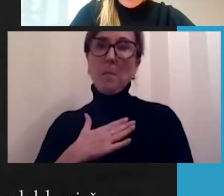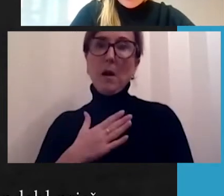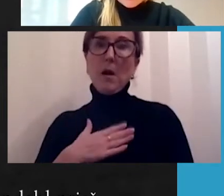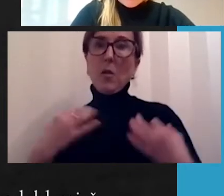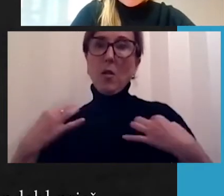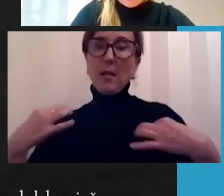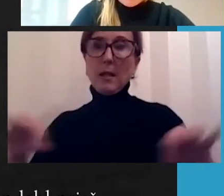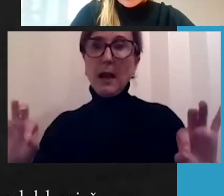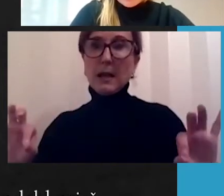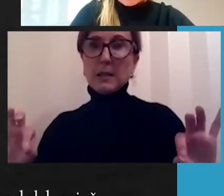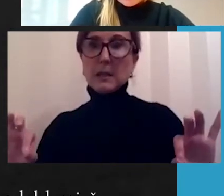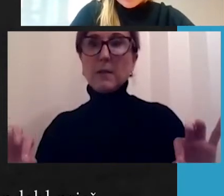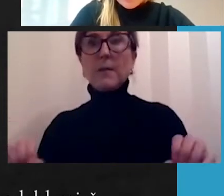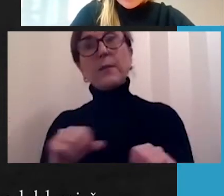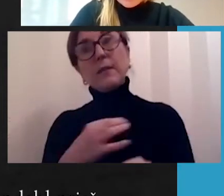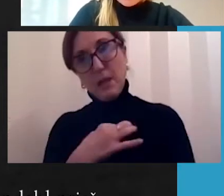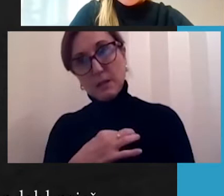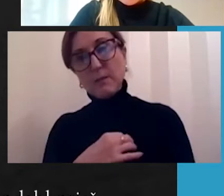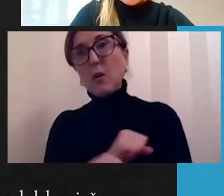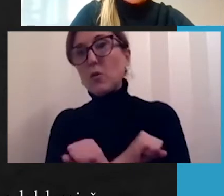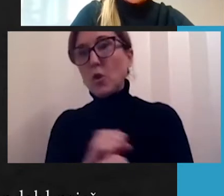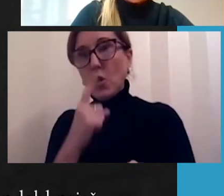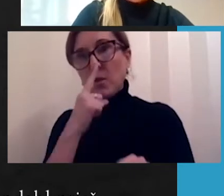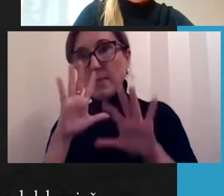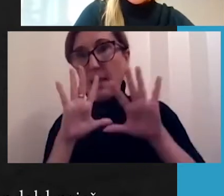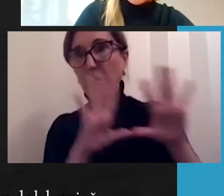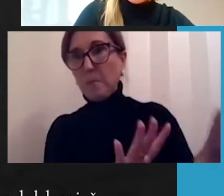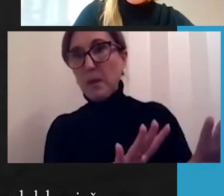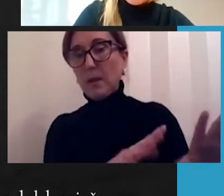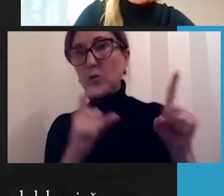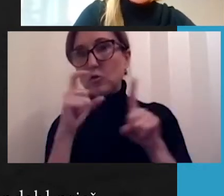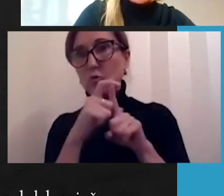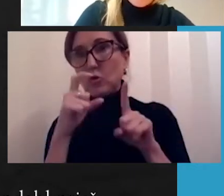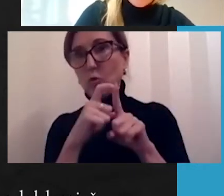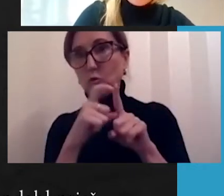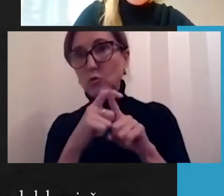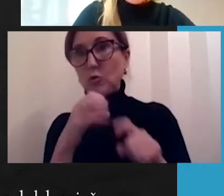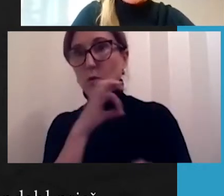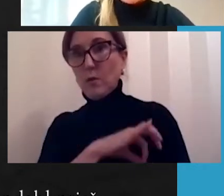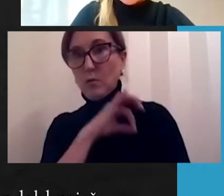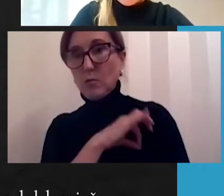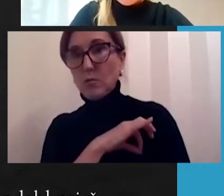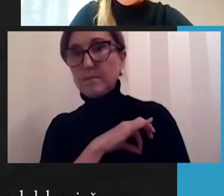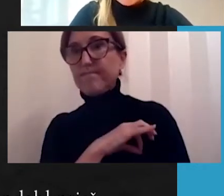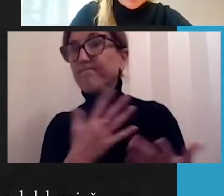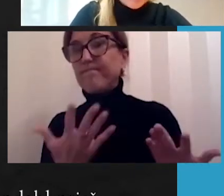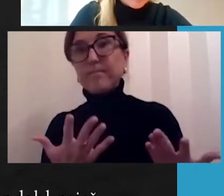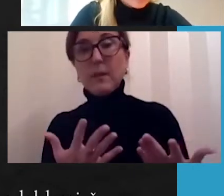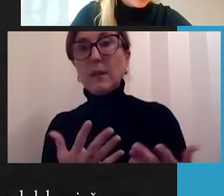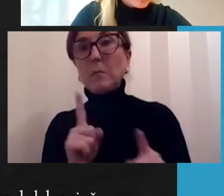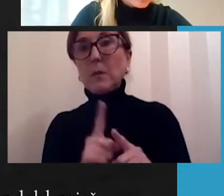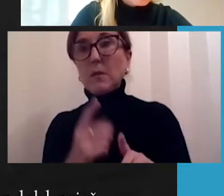and the court stated that the right of self-expression does not include the right to hate